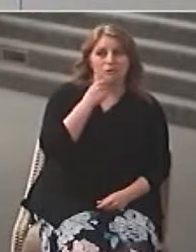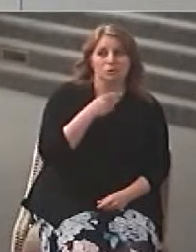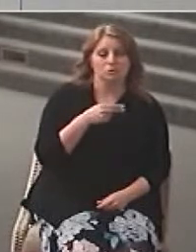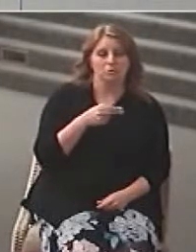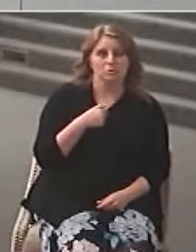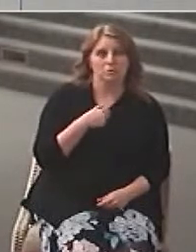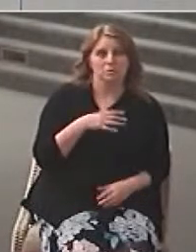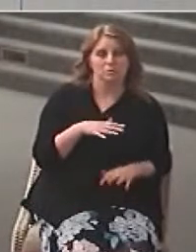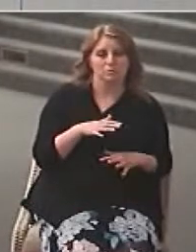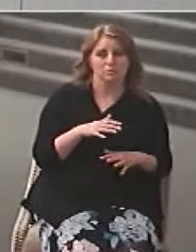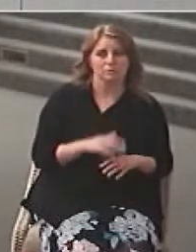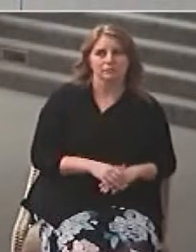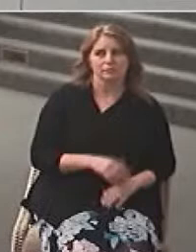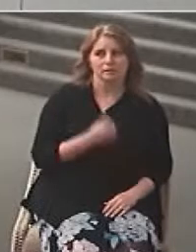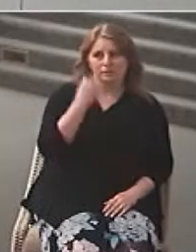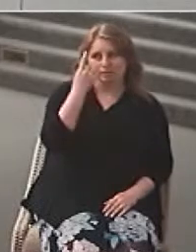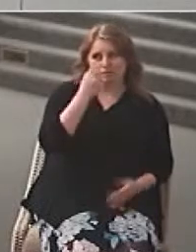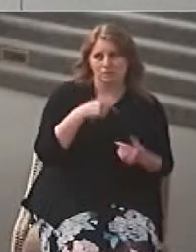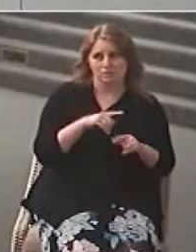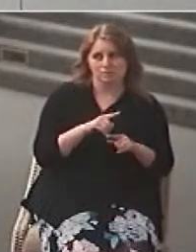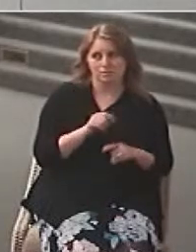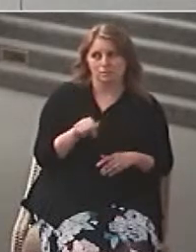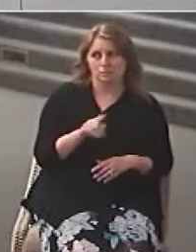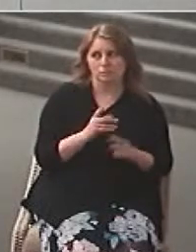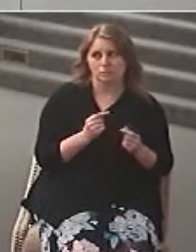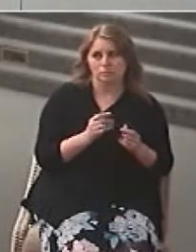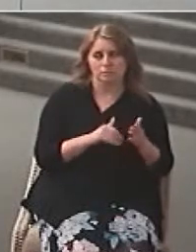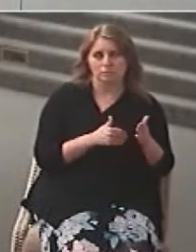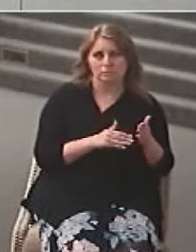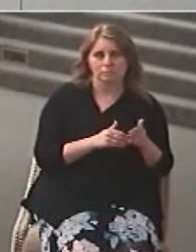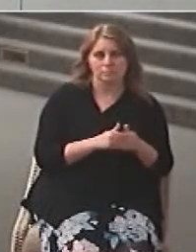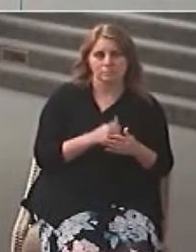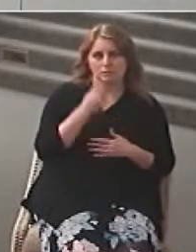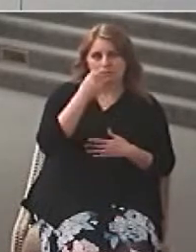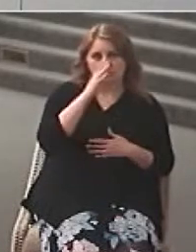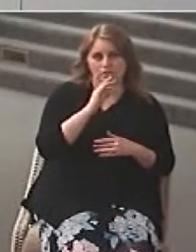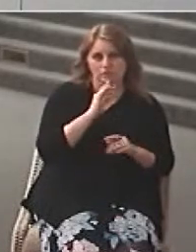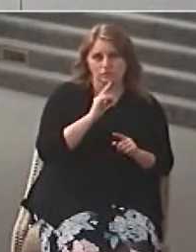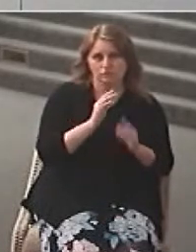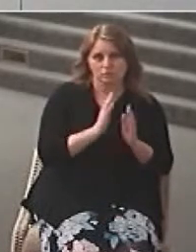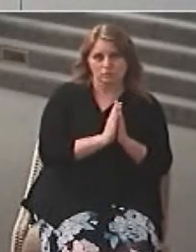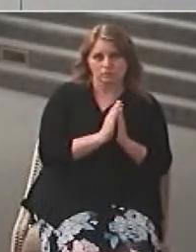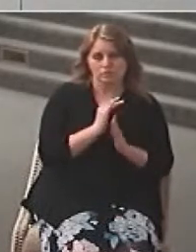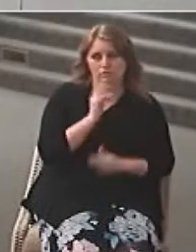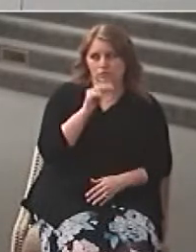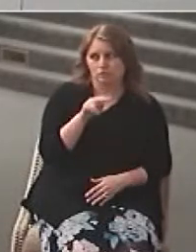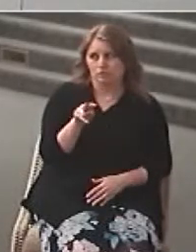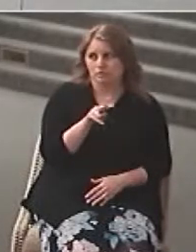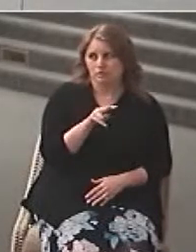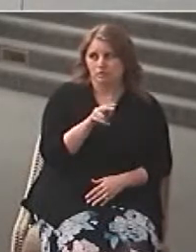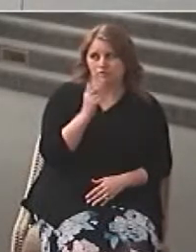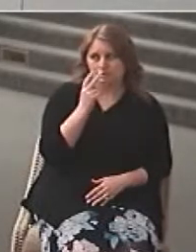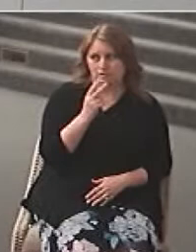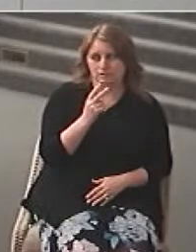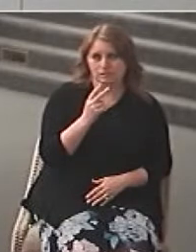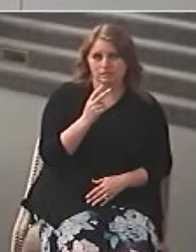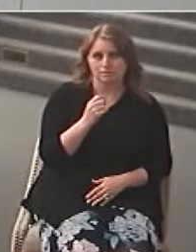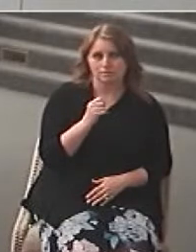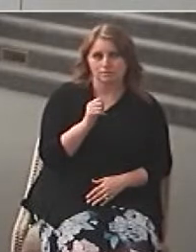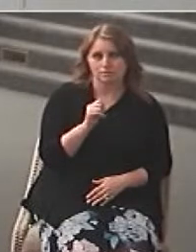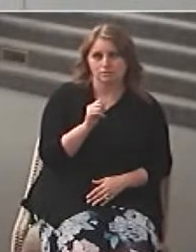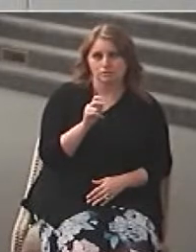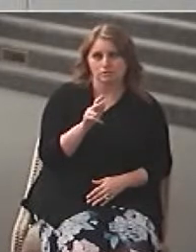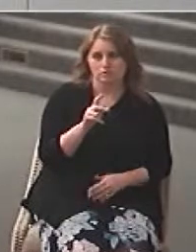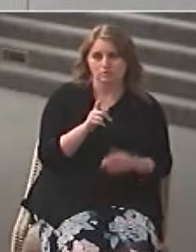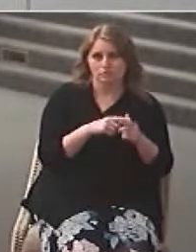I was thinking while the youth was doing that song, God Answers Prayer. And I was looking out there and I seen about three or four